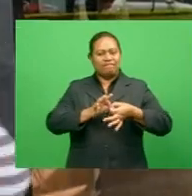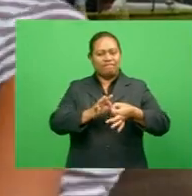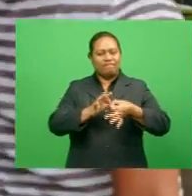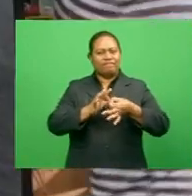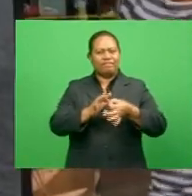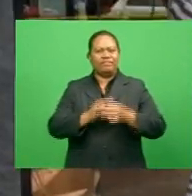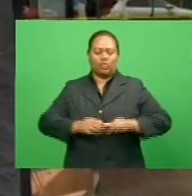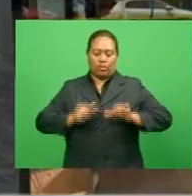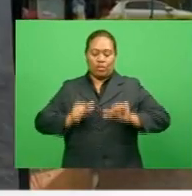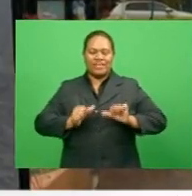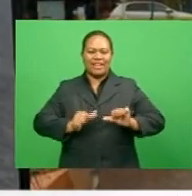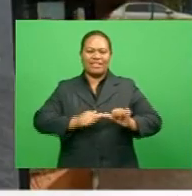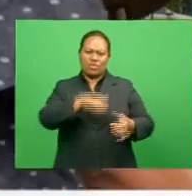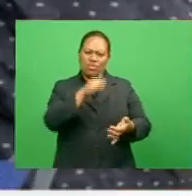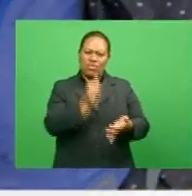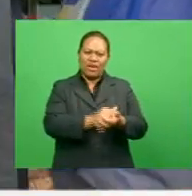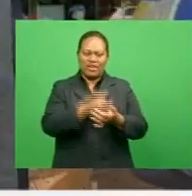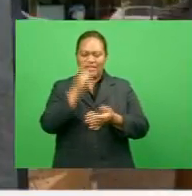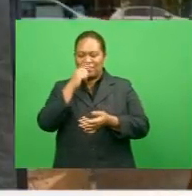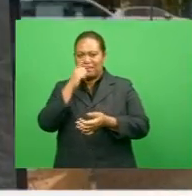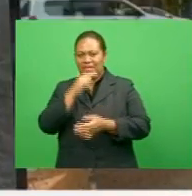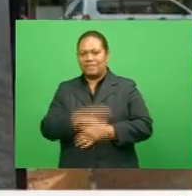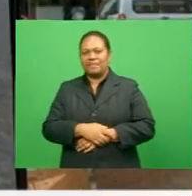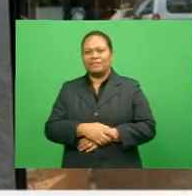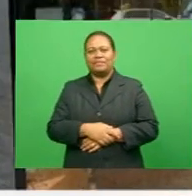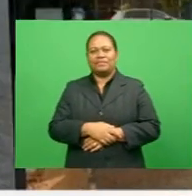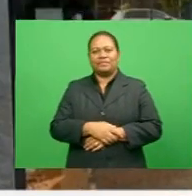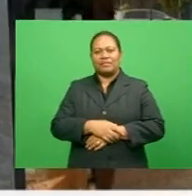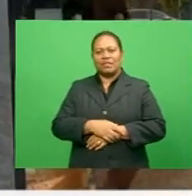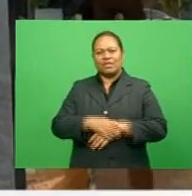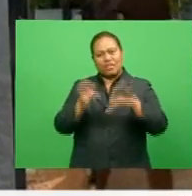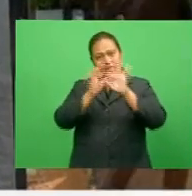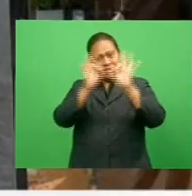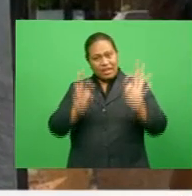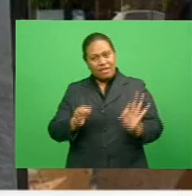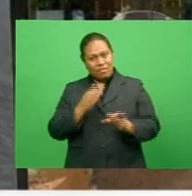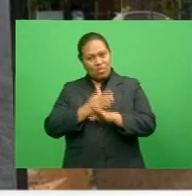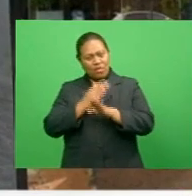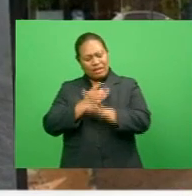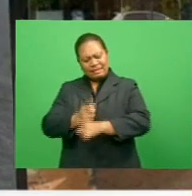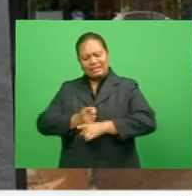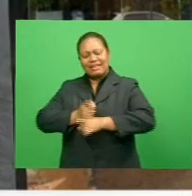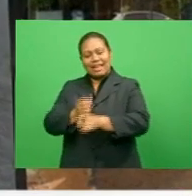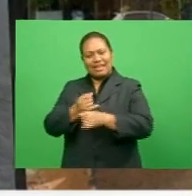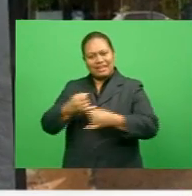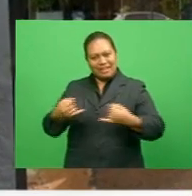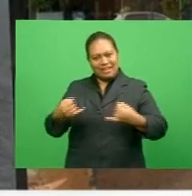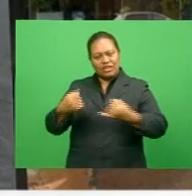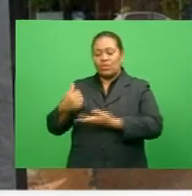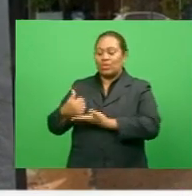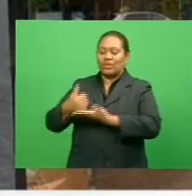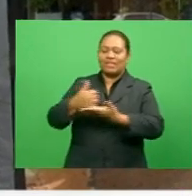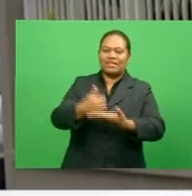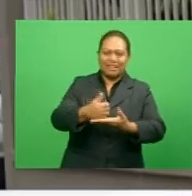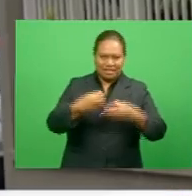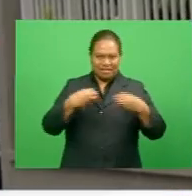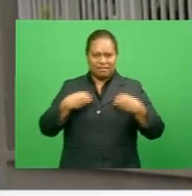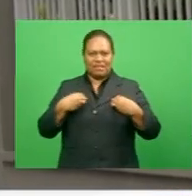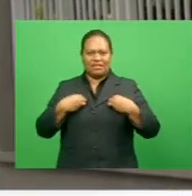in protecting the rights of consumers. The framework is a set of guidelines that assist businesses comply